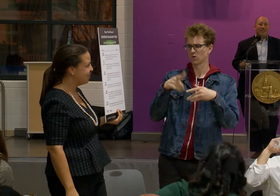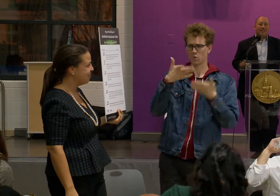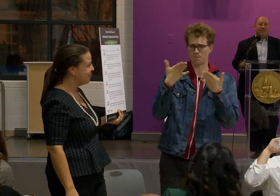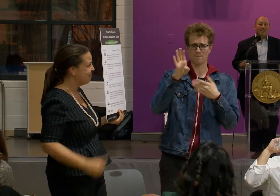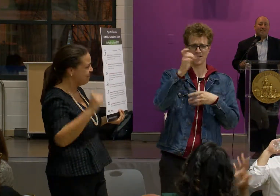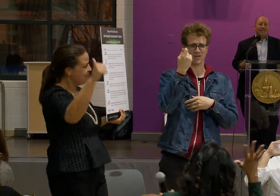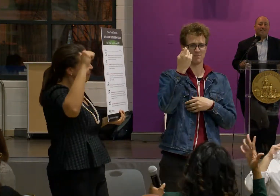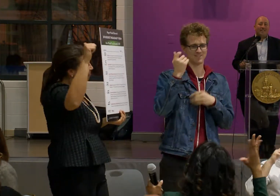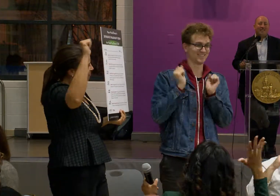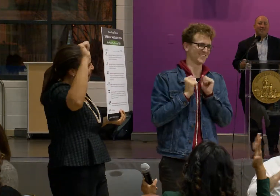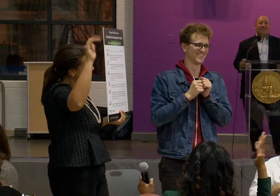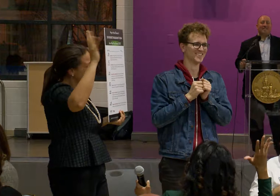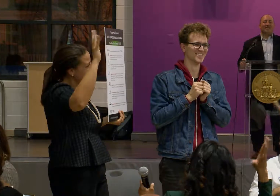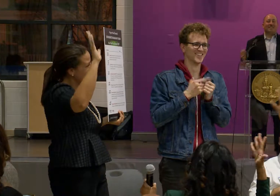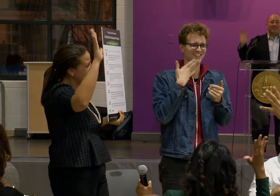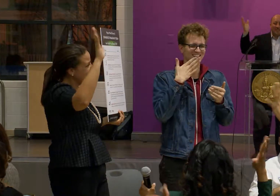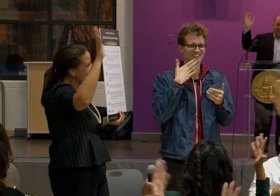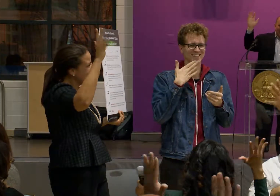University.